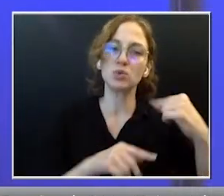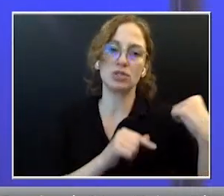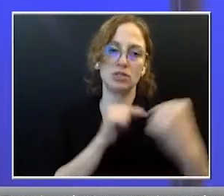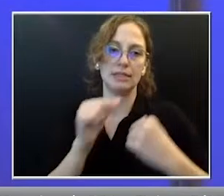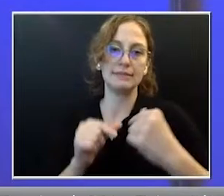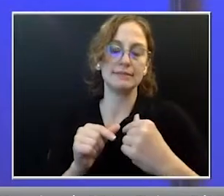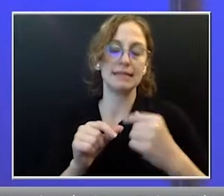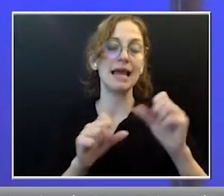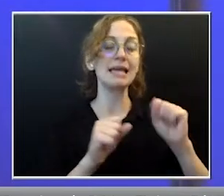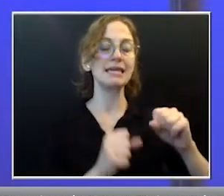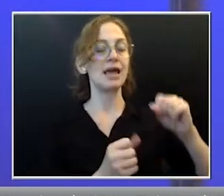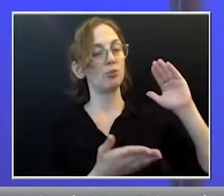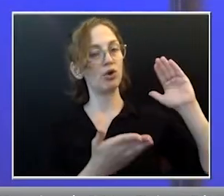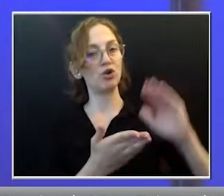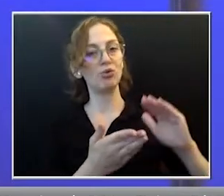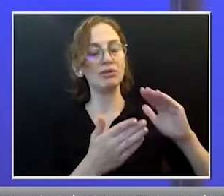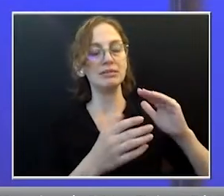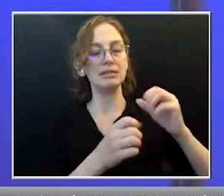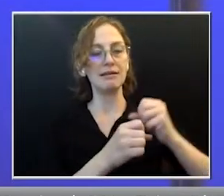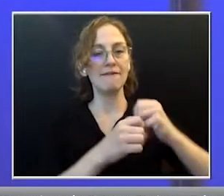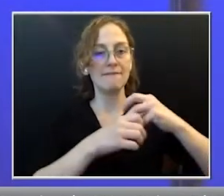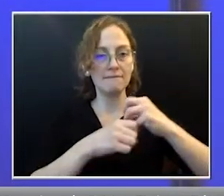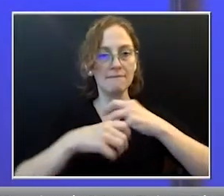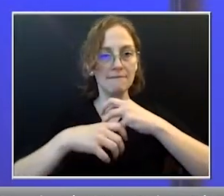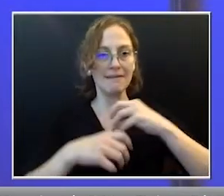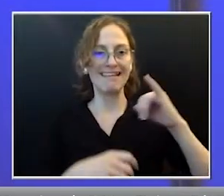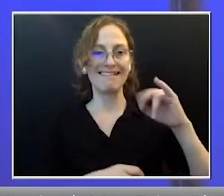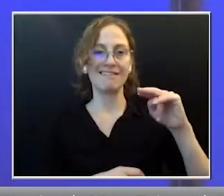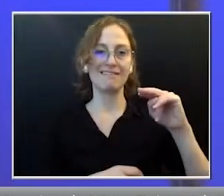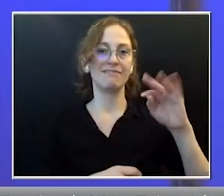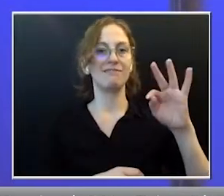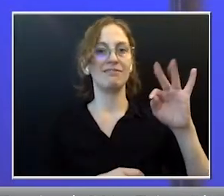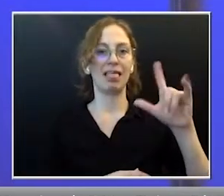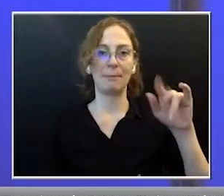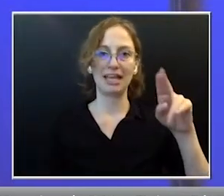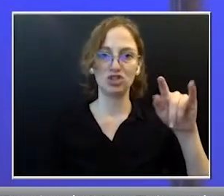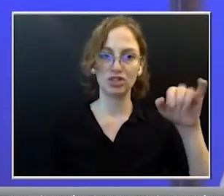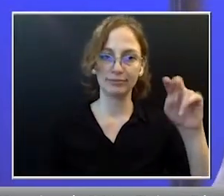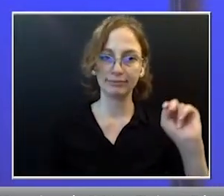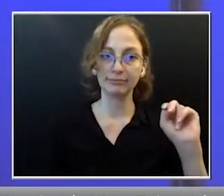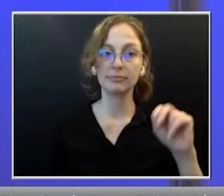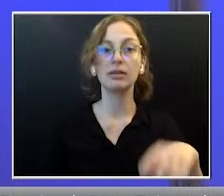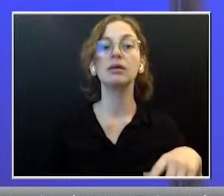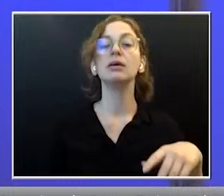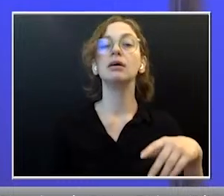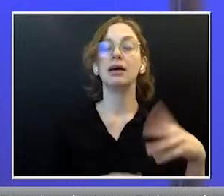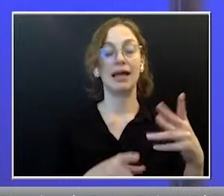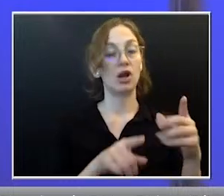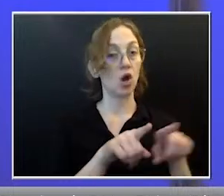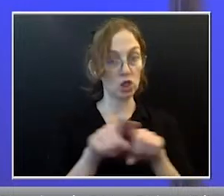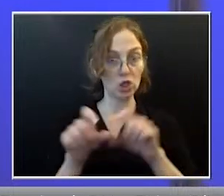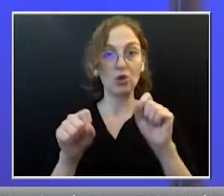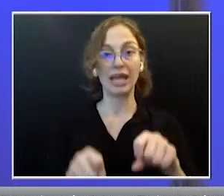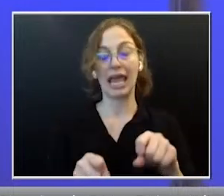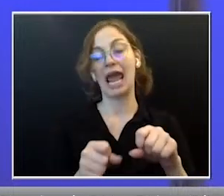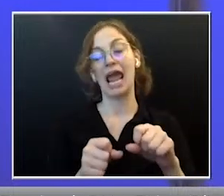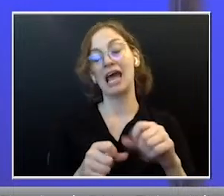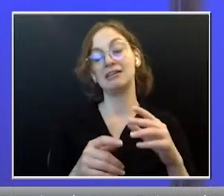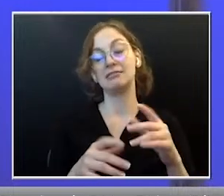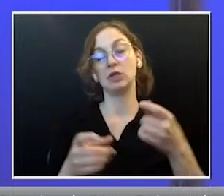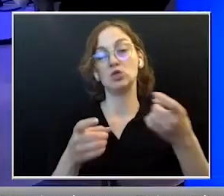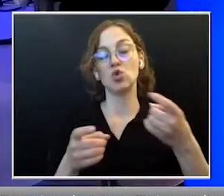components, as well as in premenopausal women, hormonal levels that can increase the risk of breast